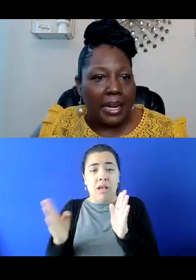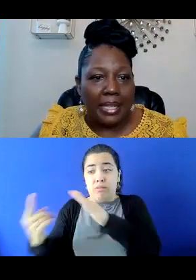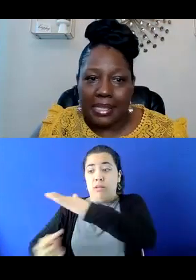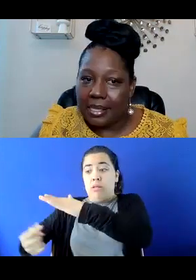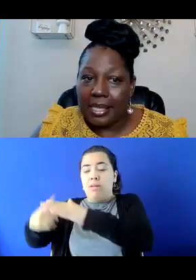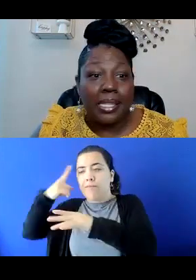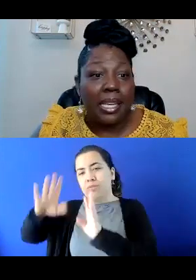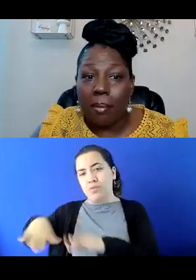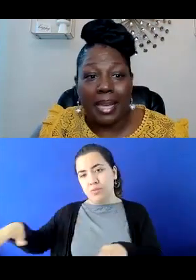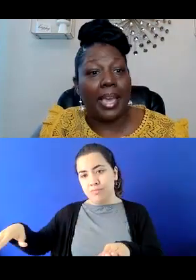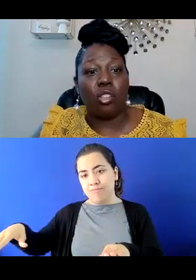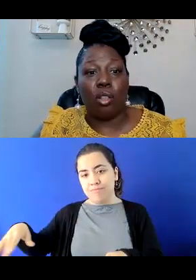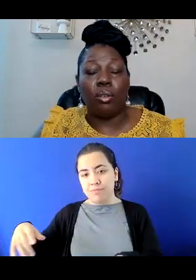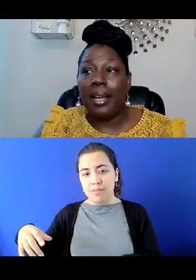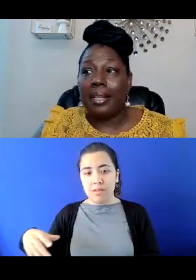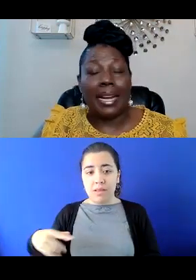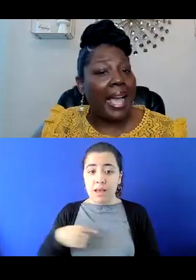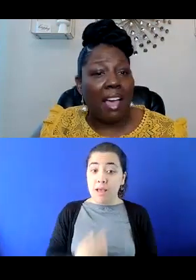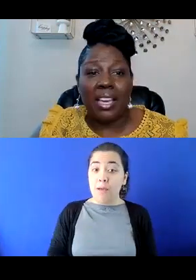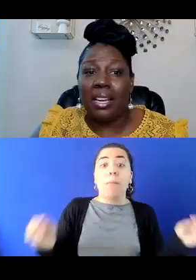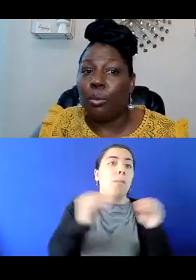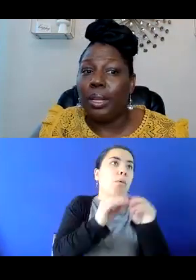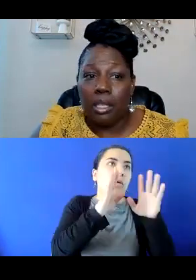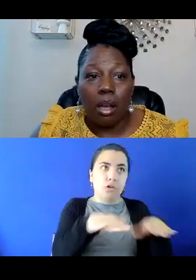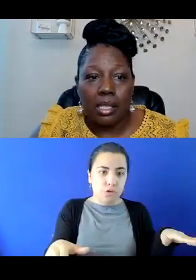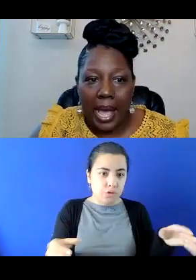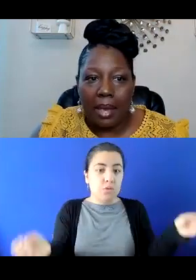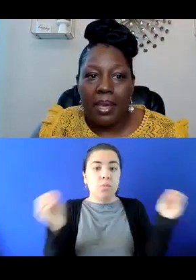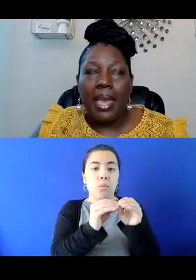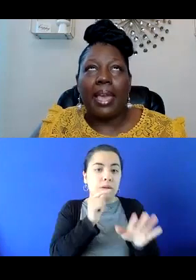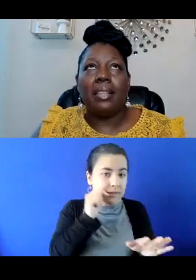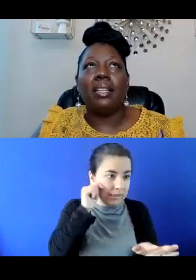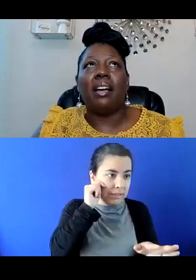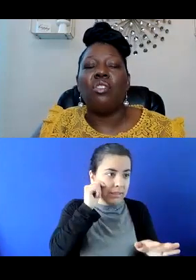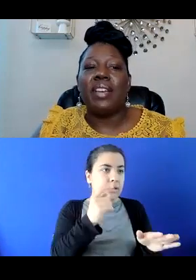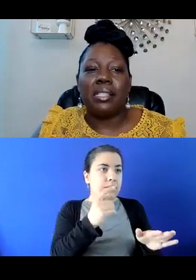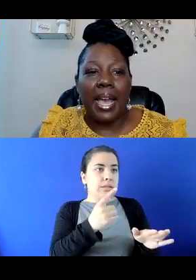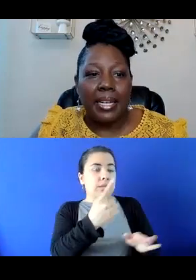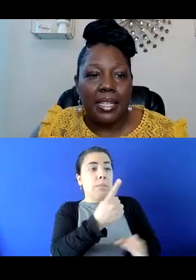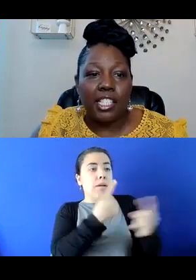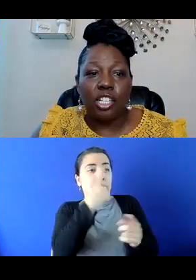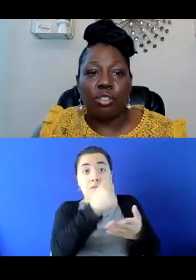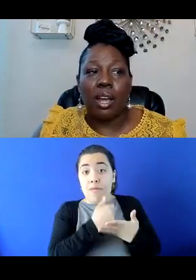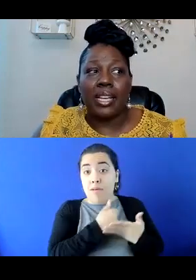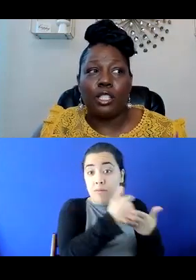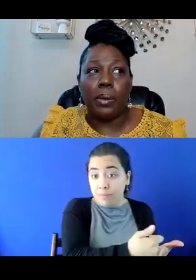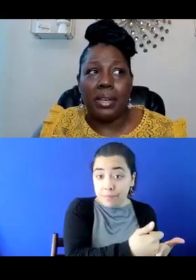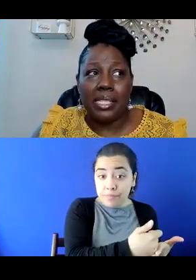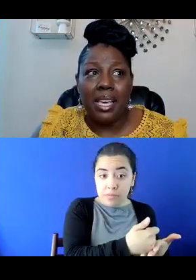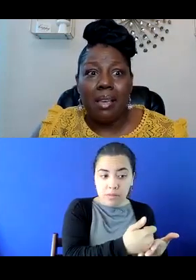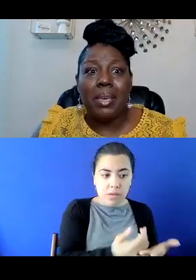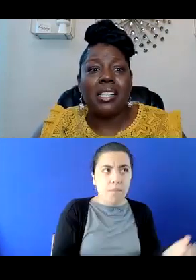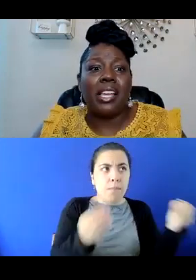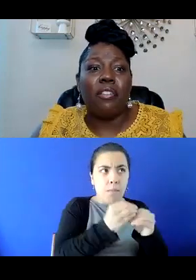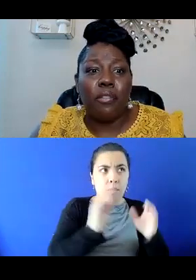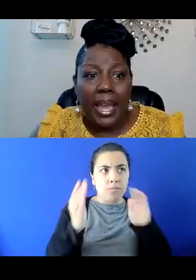and adolescents and teens on my caseload than I have in a really long time. And the level of anxiety that children are